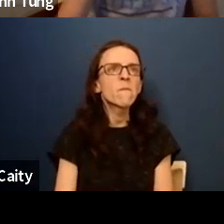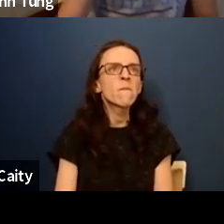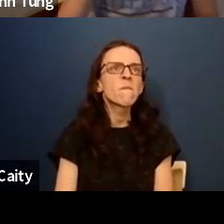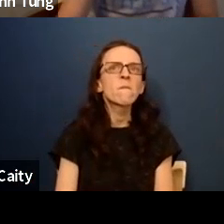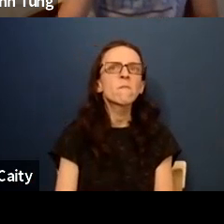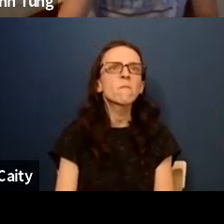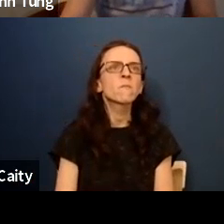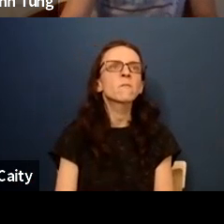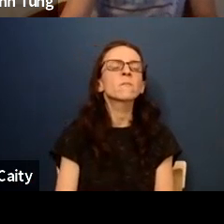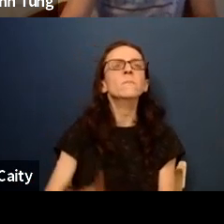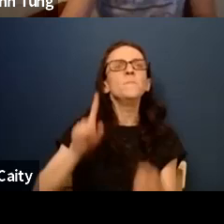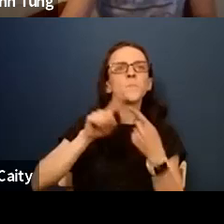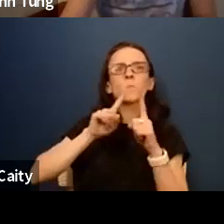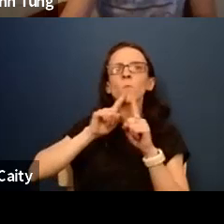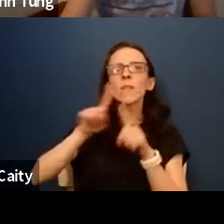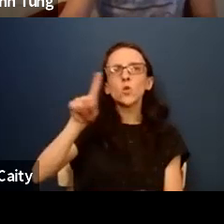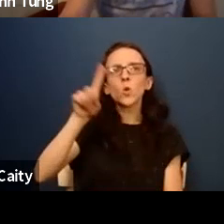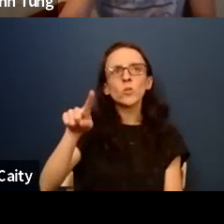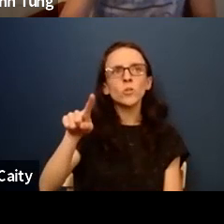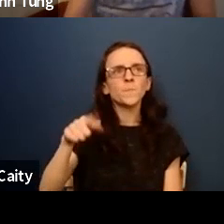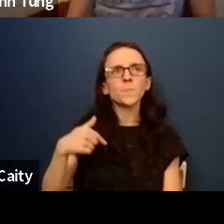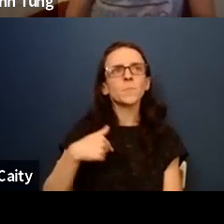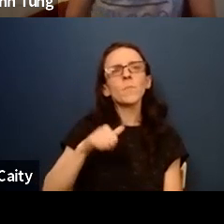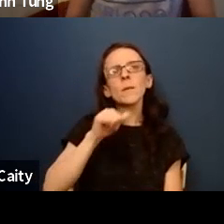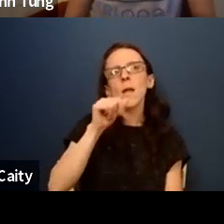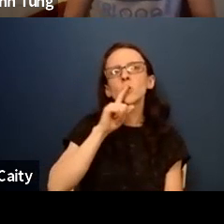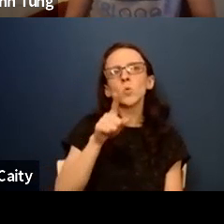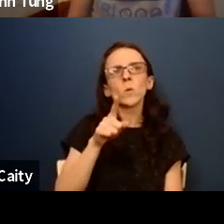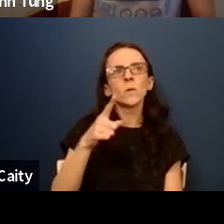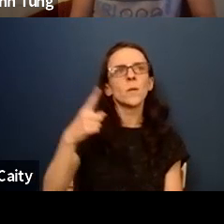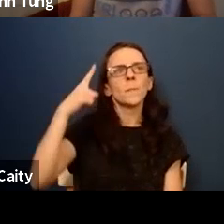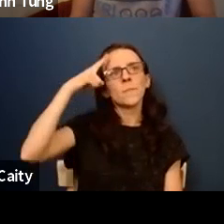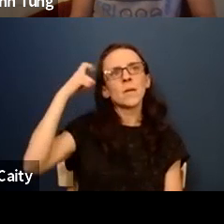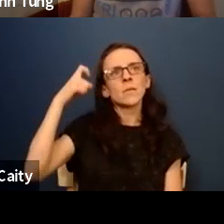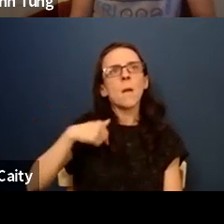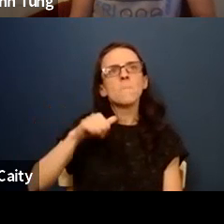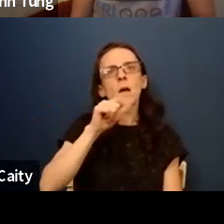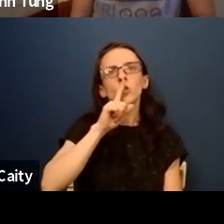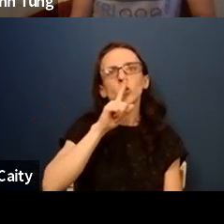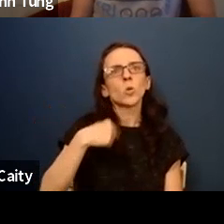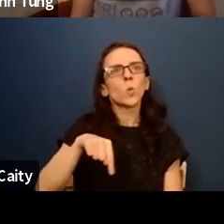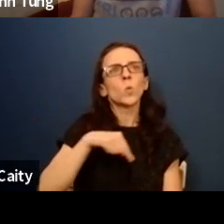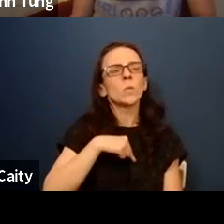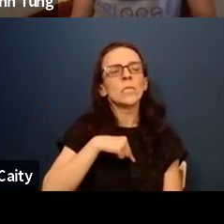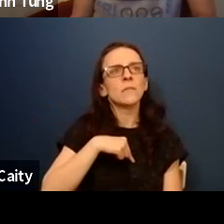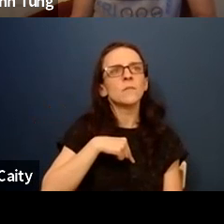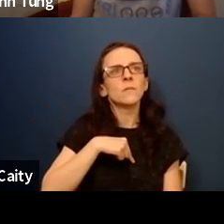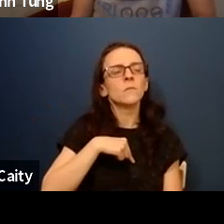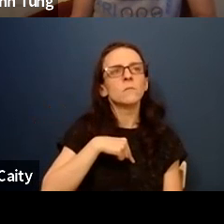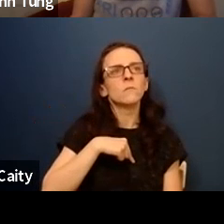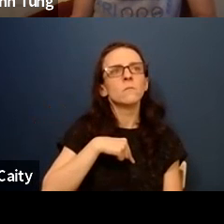Well, to answer your question, I'm not sure, because I don't know that we've come up with any other